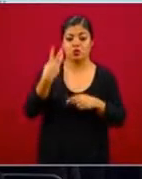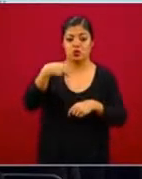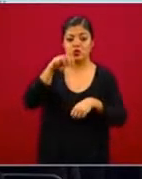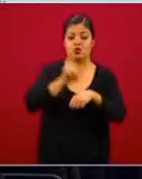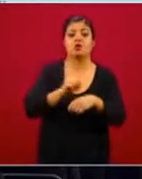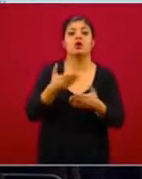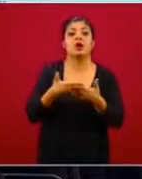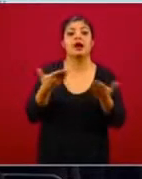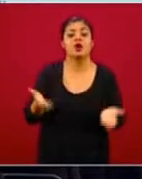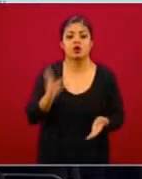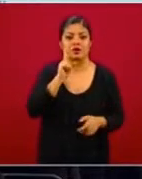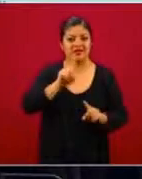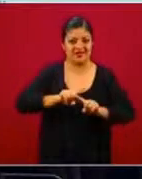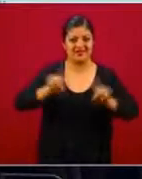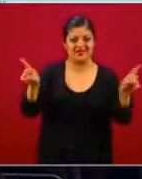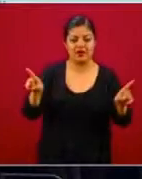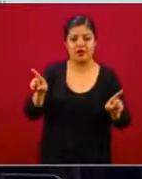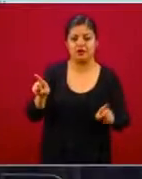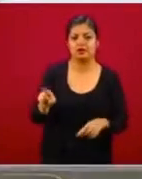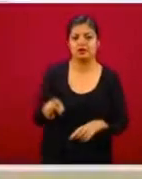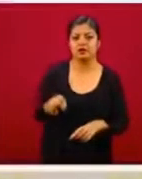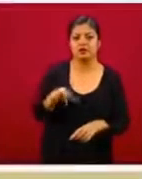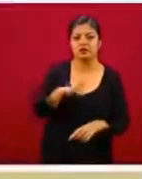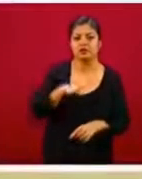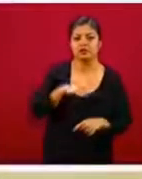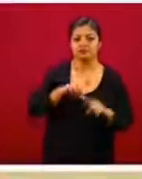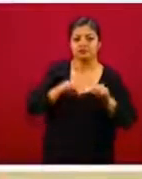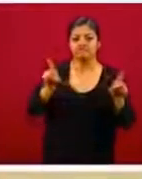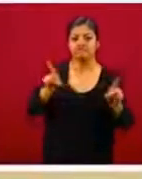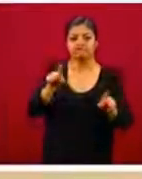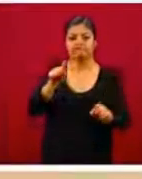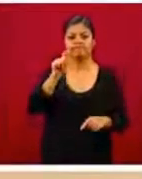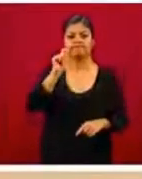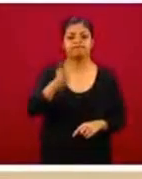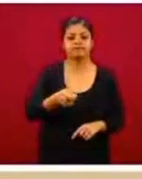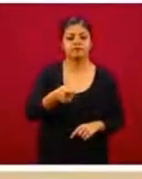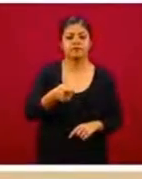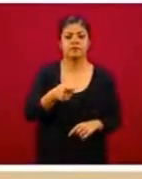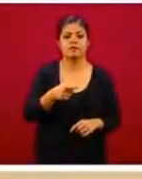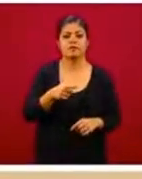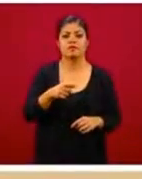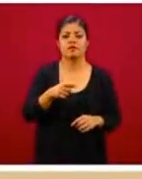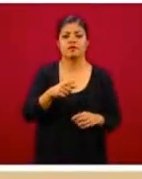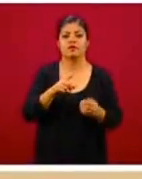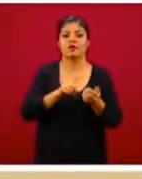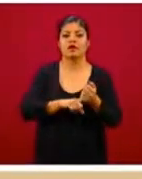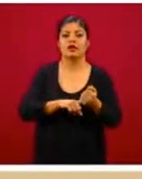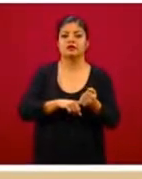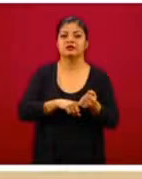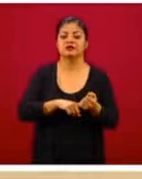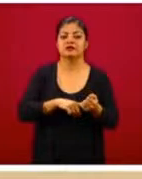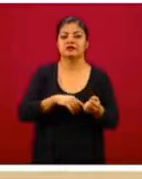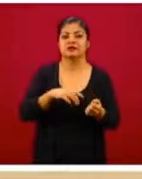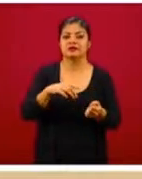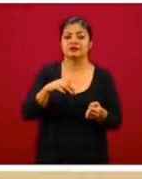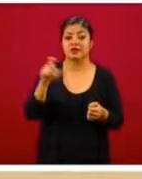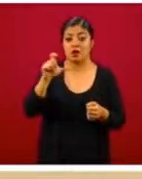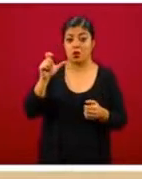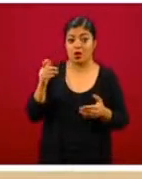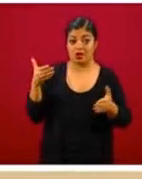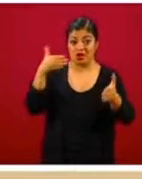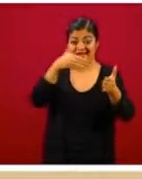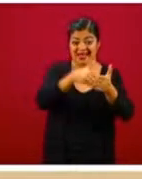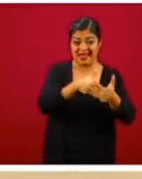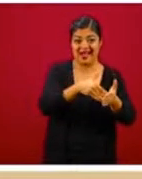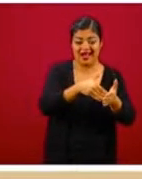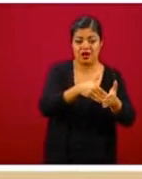about a 40% over the last 3 weeks, but here the difference is that we can see how those work in